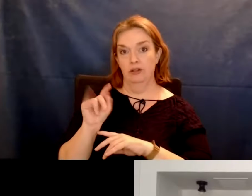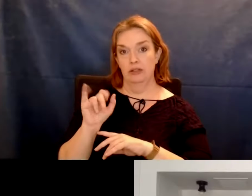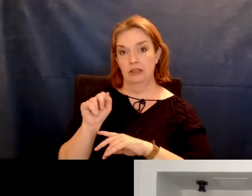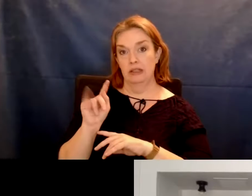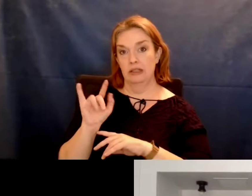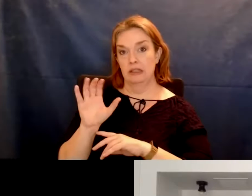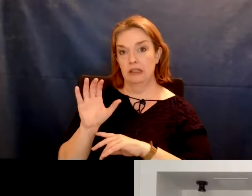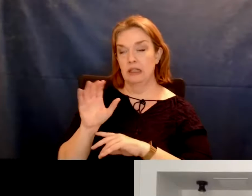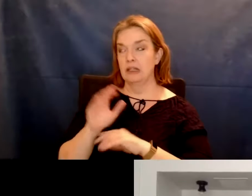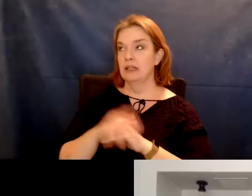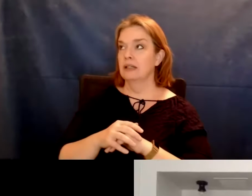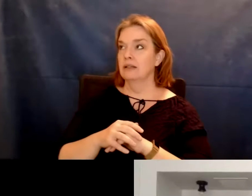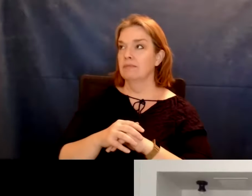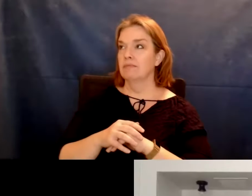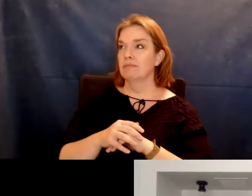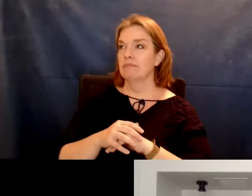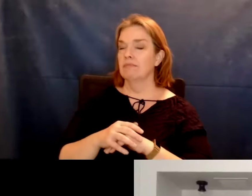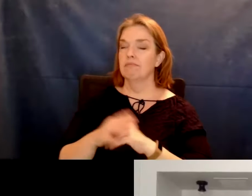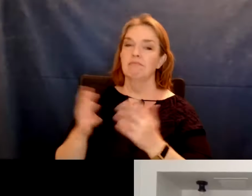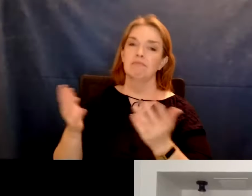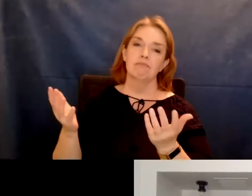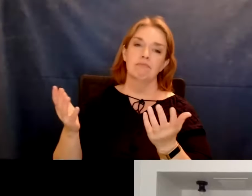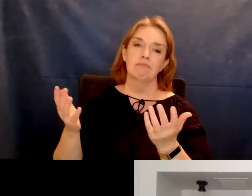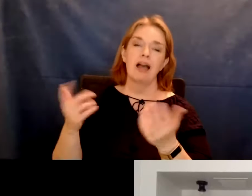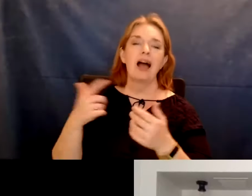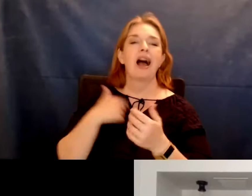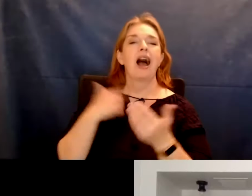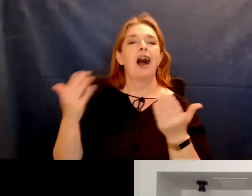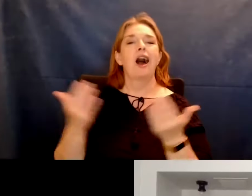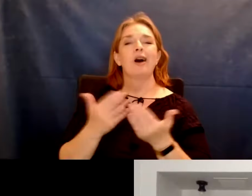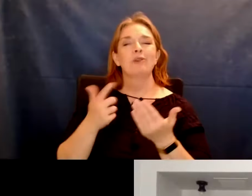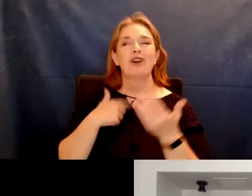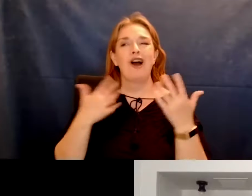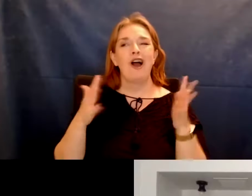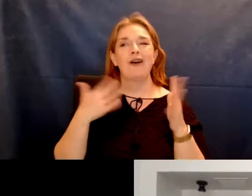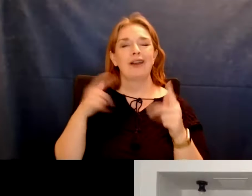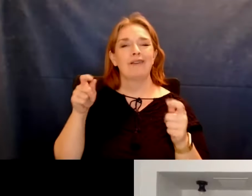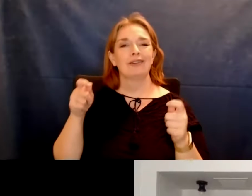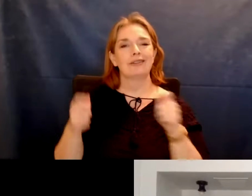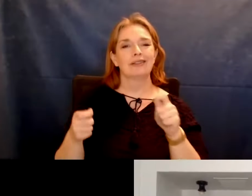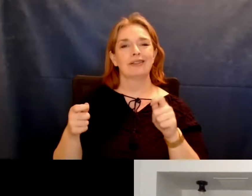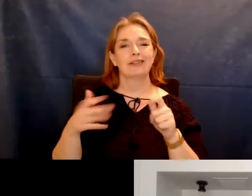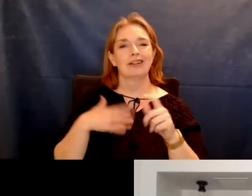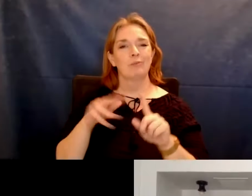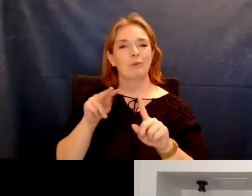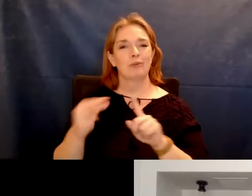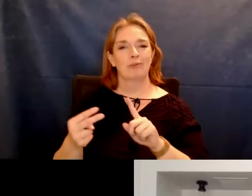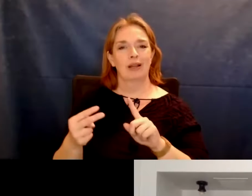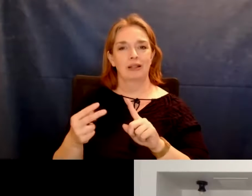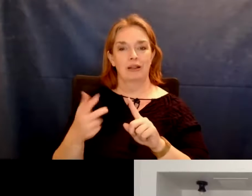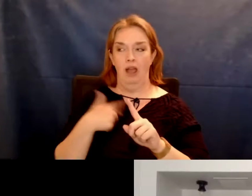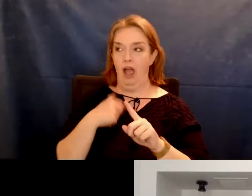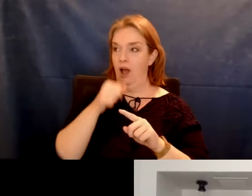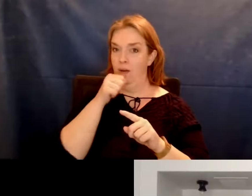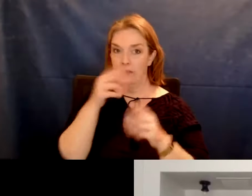I guess I'm here with a skewed perspective because you know, I'm not here as a person